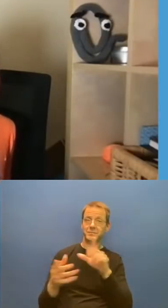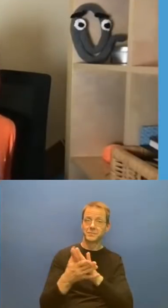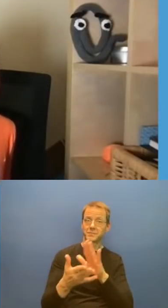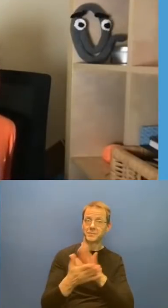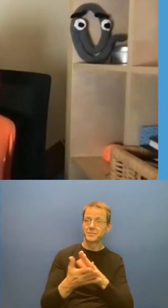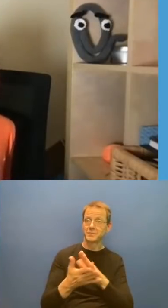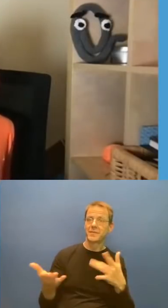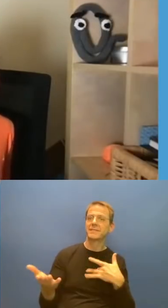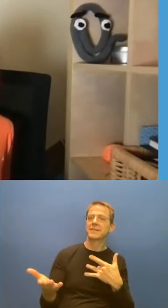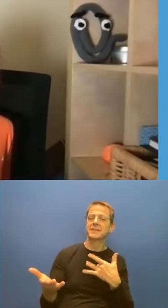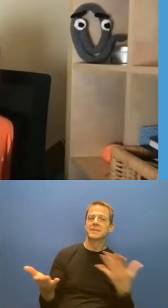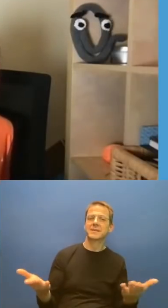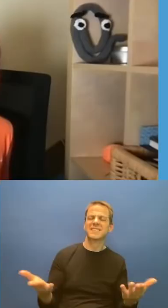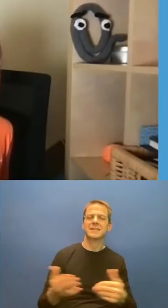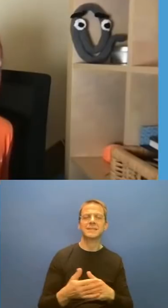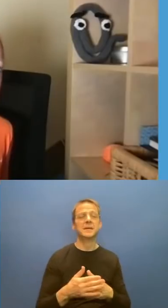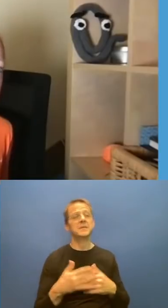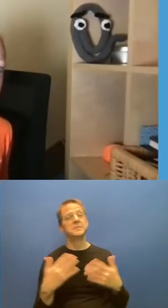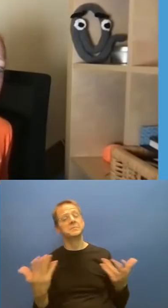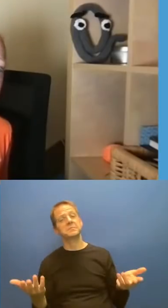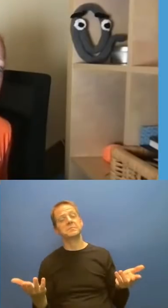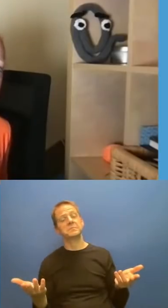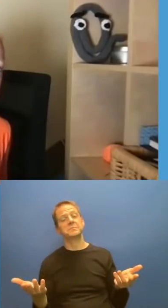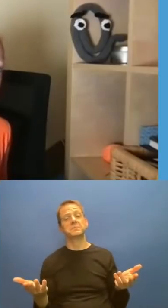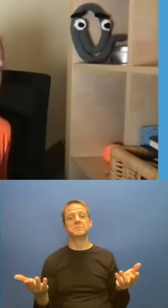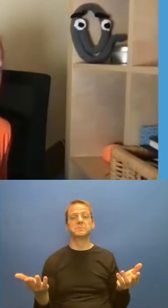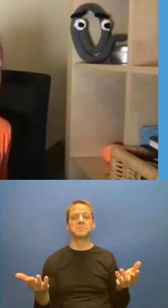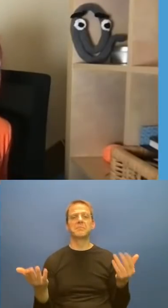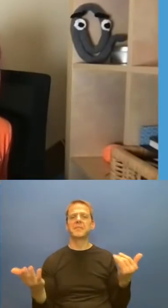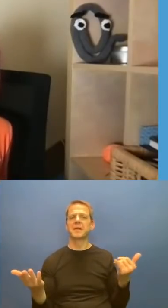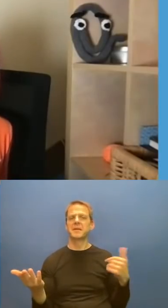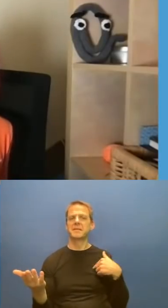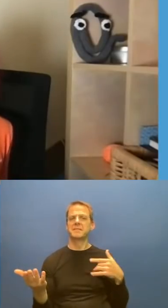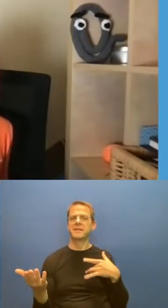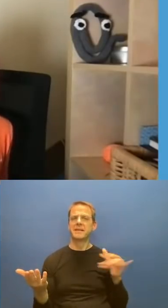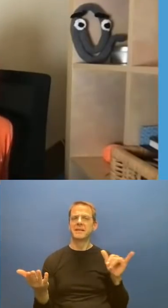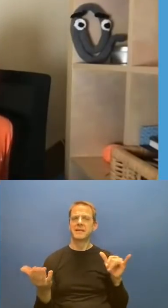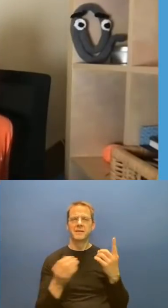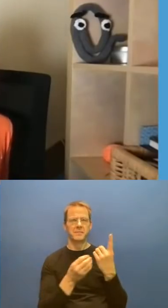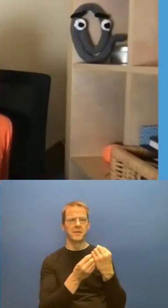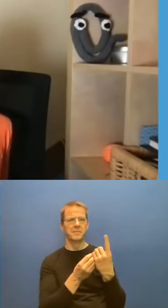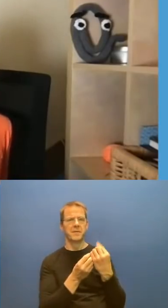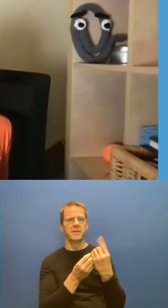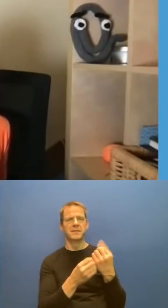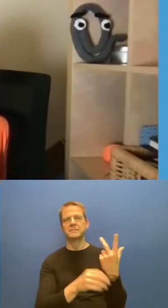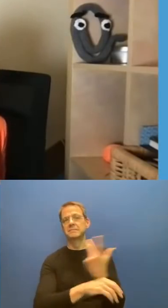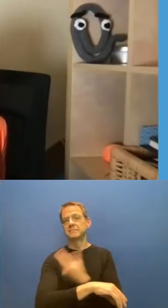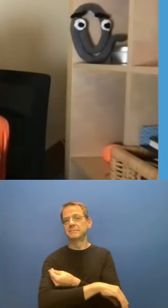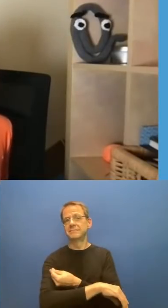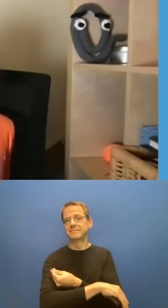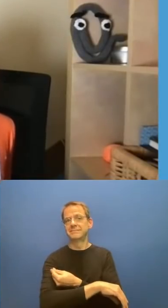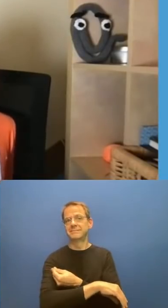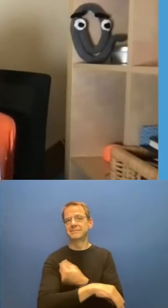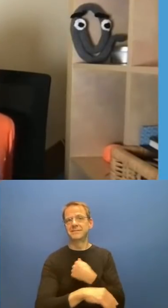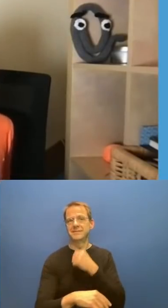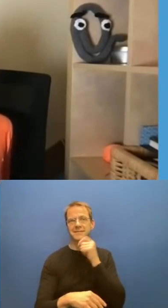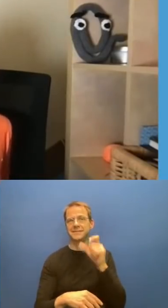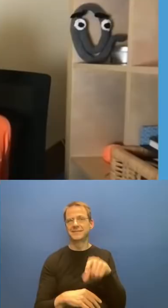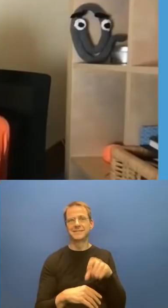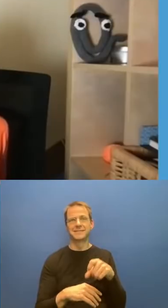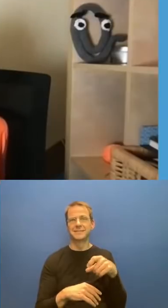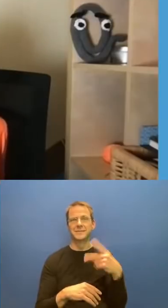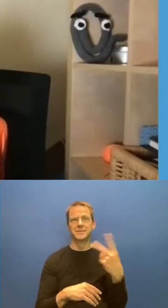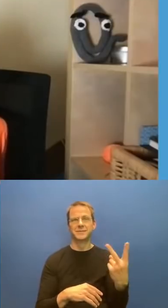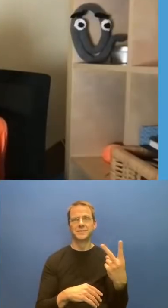more to do instead of 2 more COVID shots to do. That is excellent advice. As soon as you get one